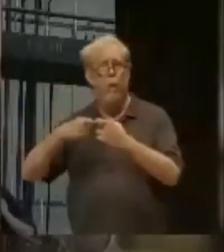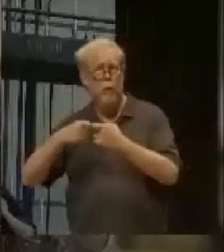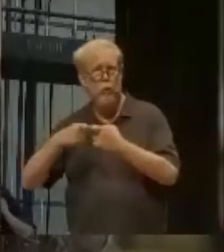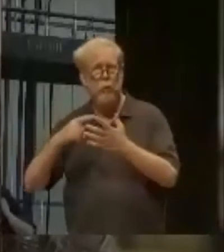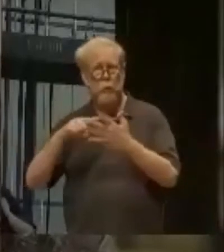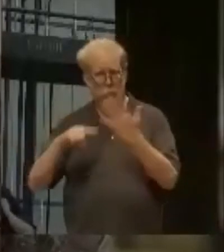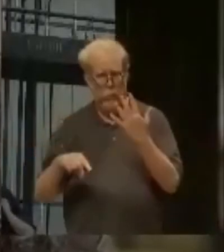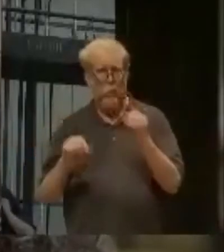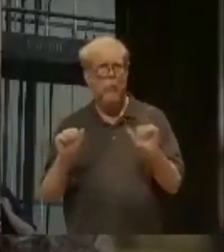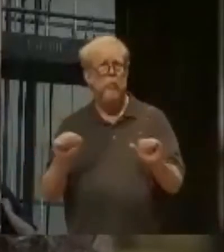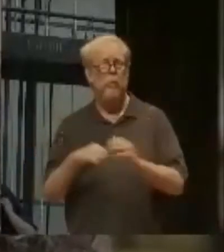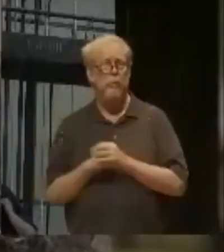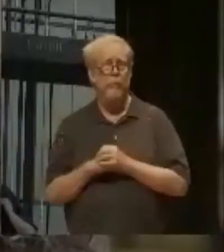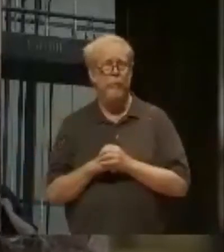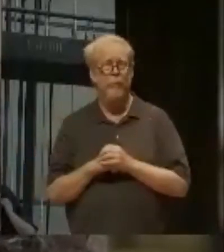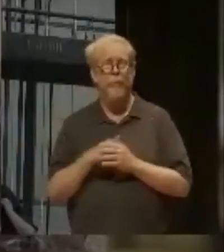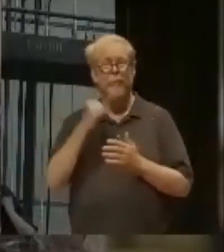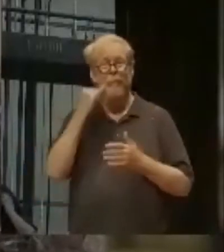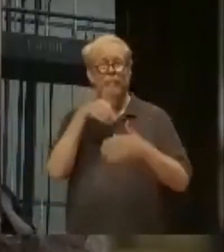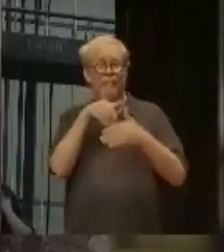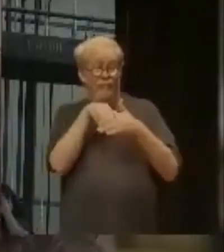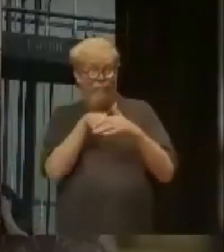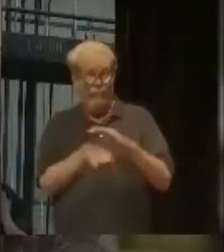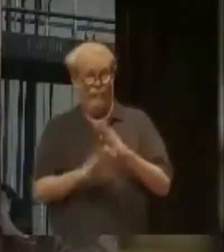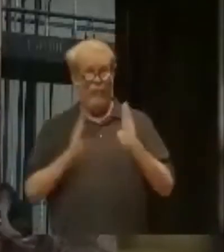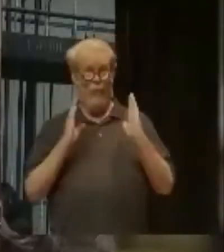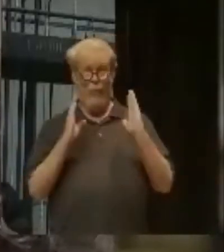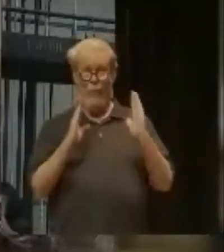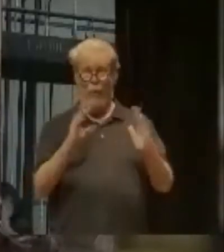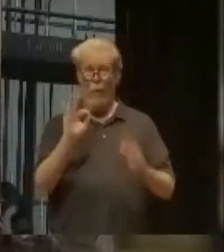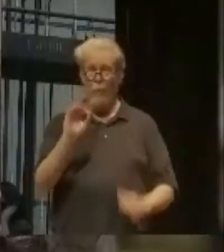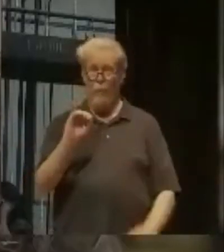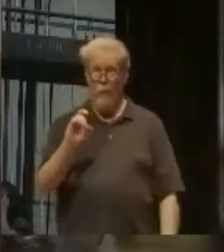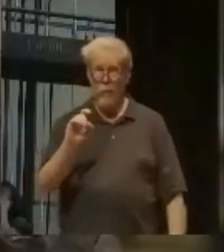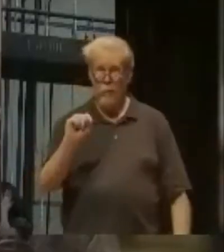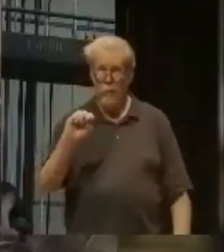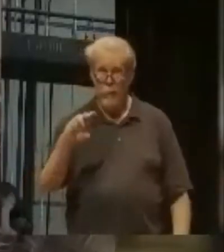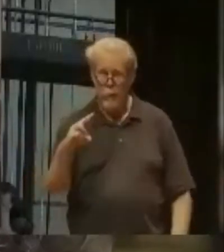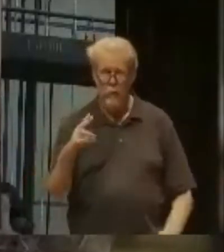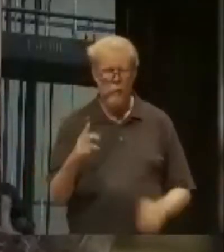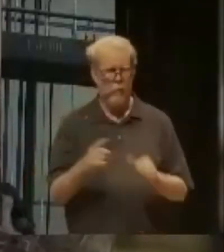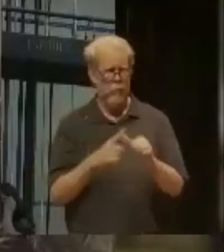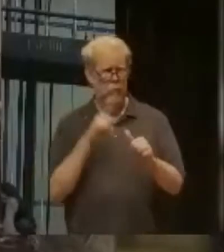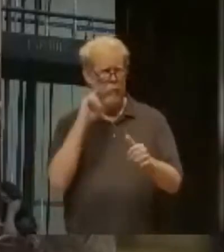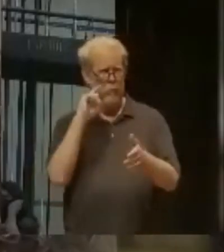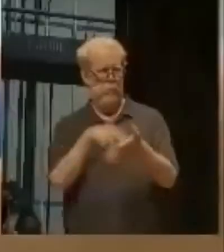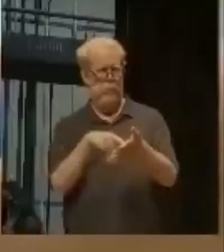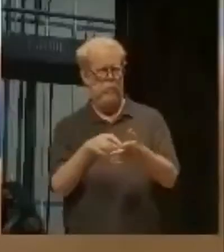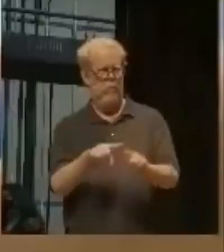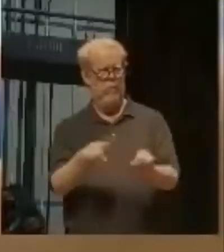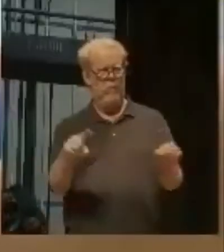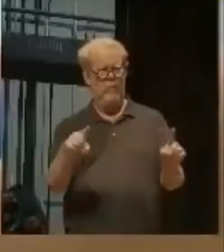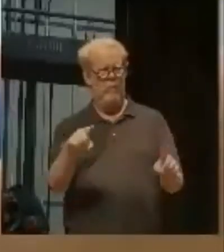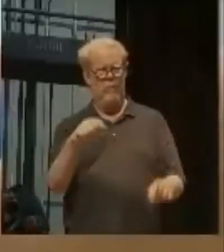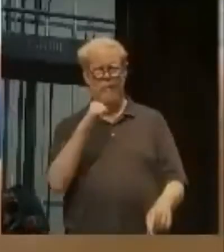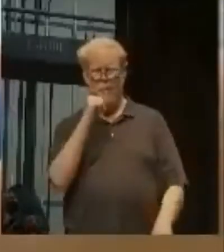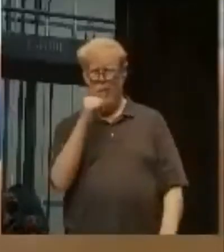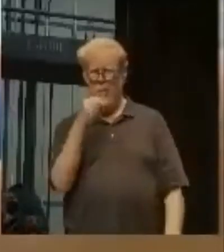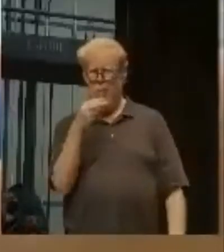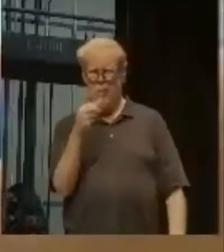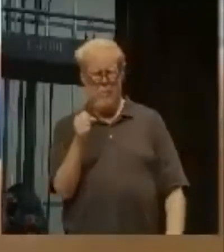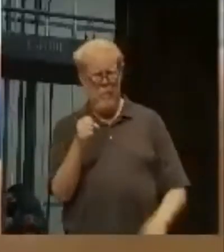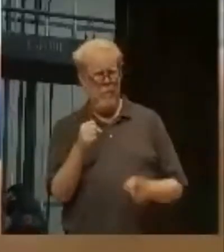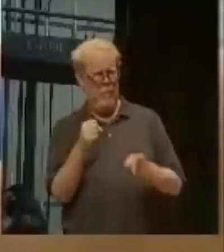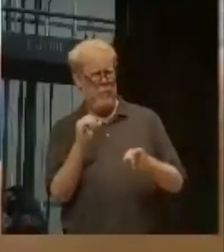When you enter the hallways at Fox Tech High School, the first thing that you notice is that it's different than any other high school because it looks like a hospital. We